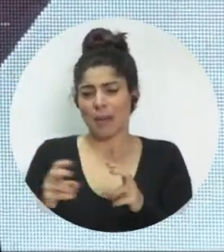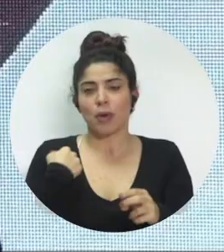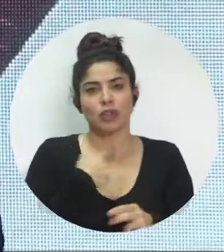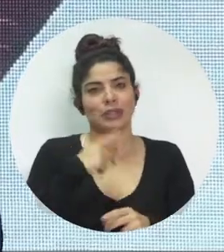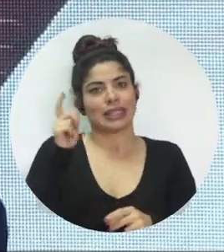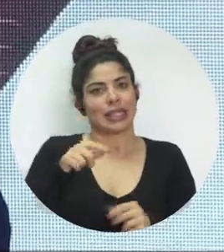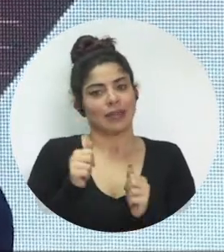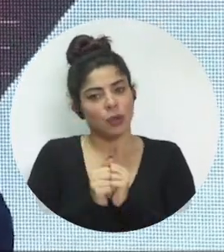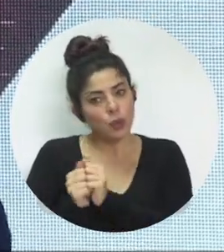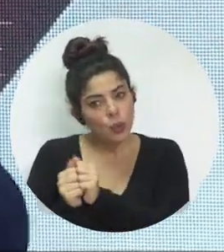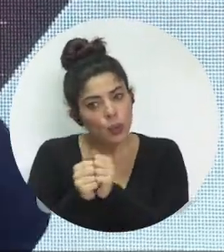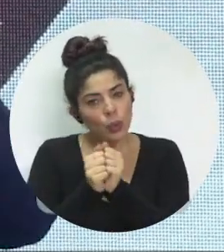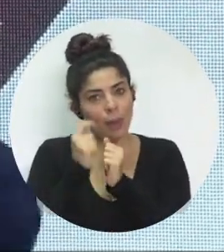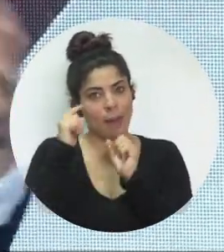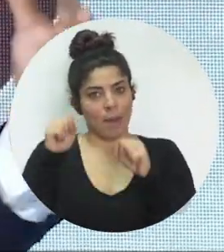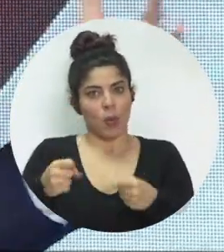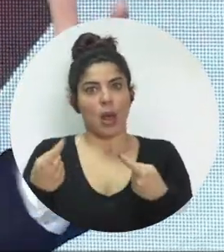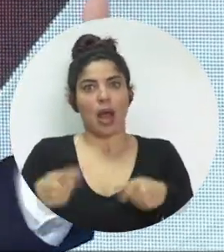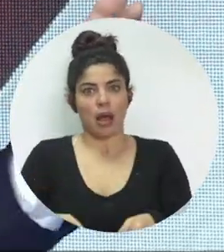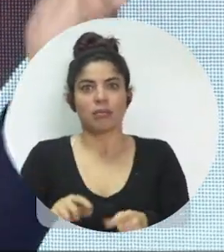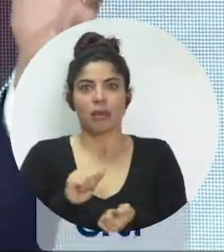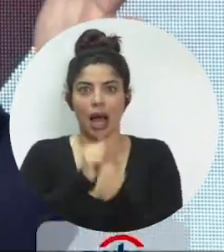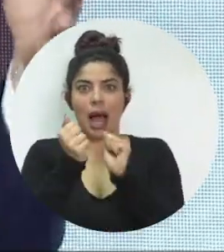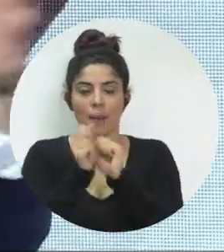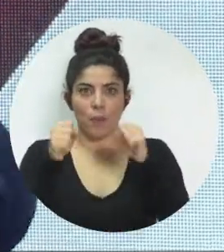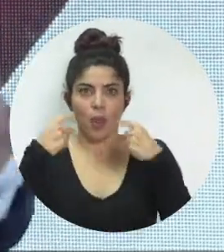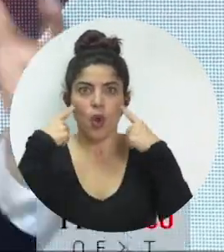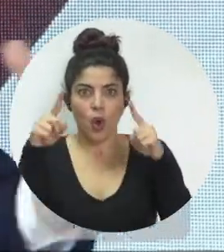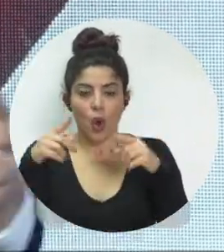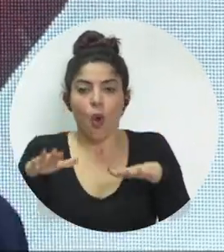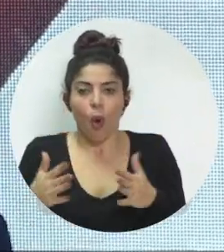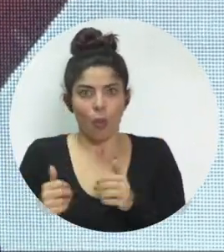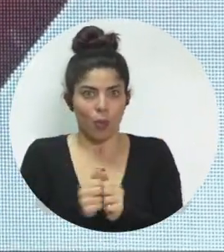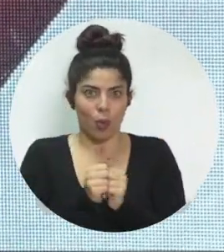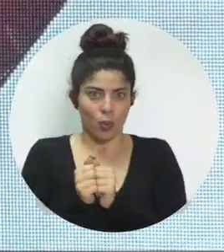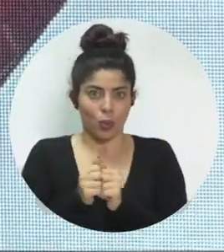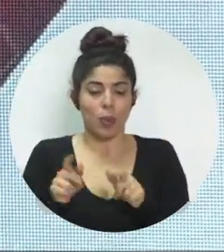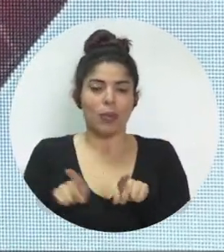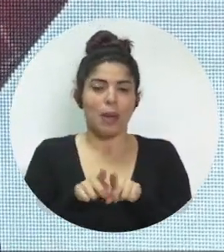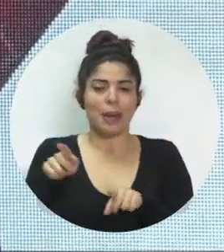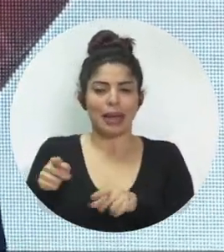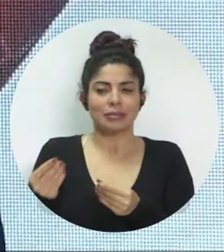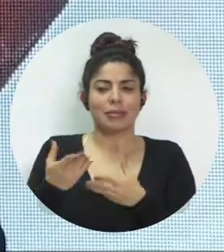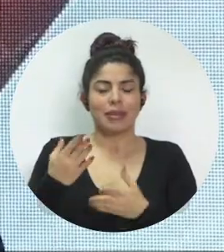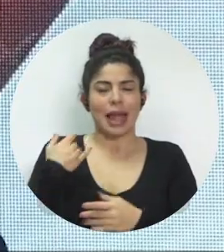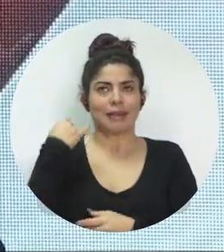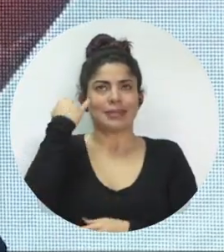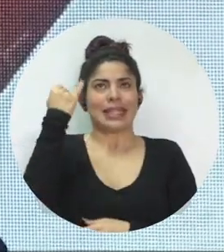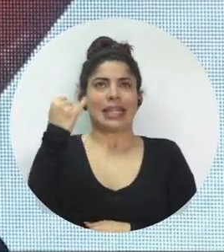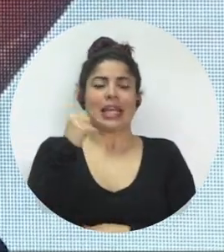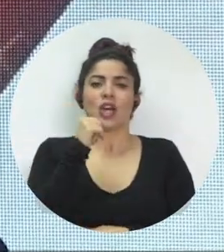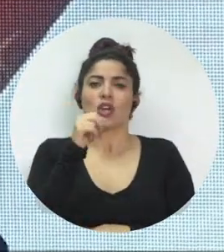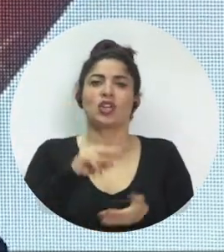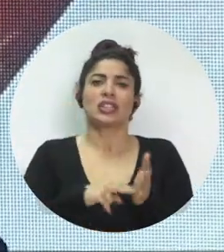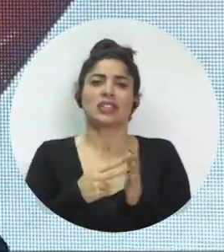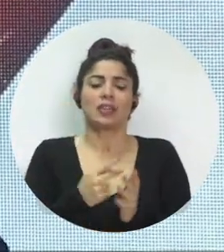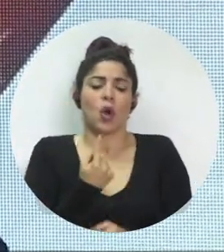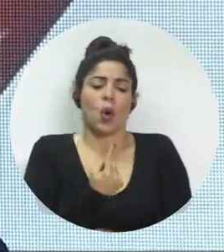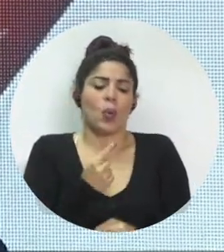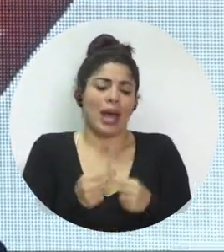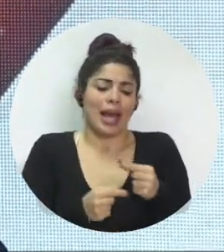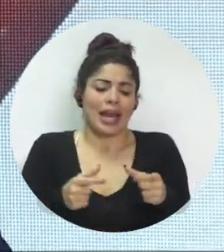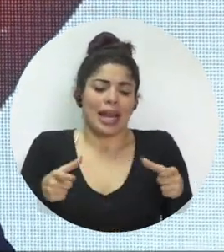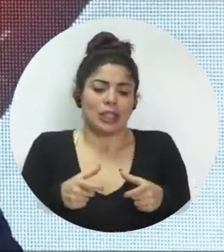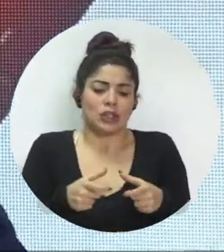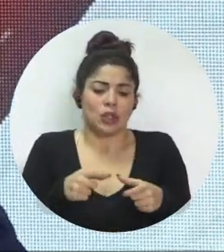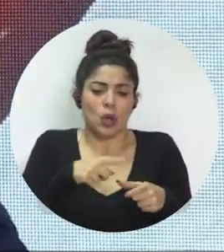away on climate change. There are lots of ways, but we need to be together in order to make this change to happen. But it's also trigger on